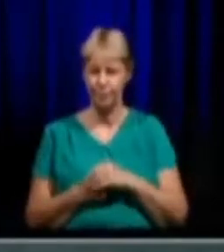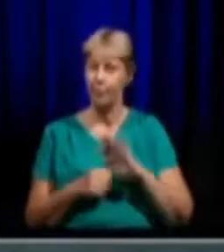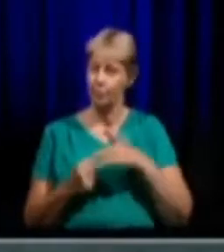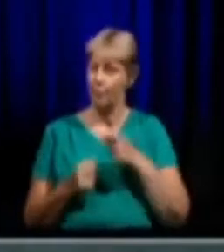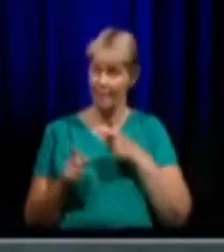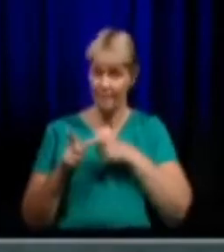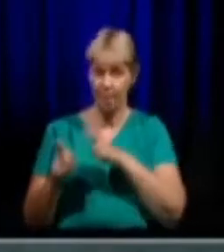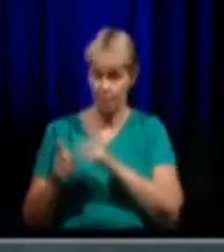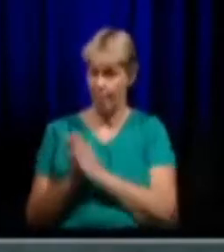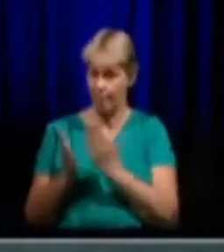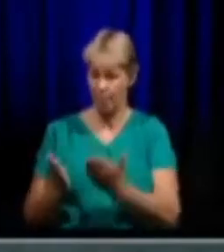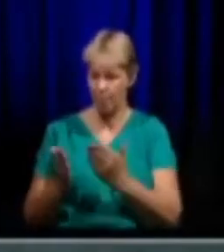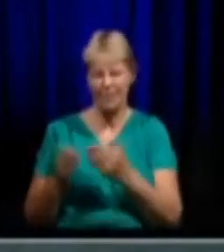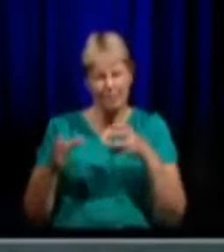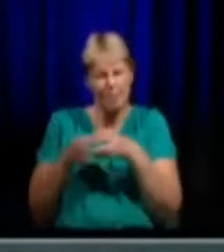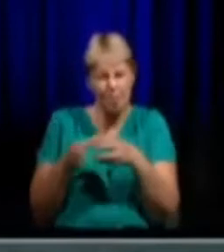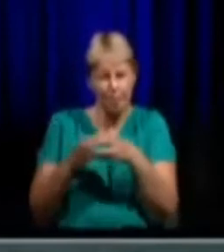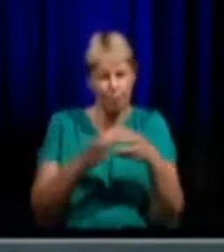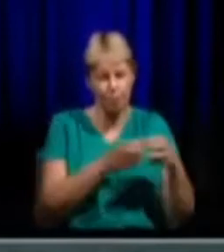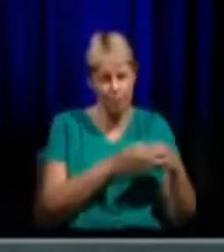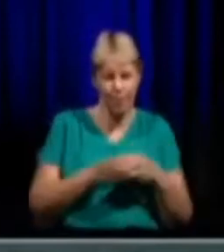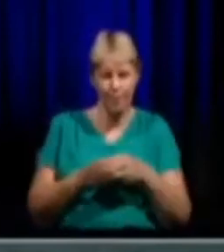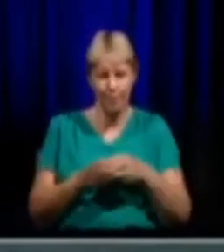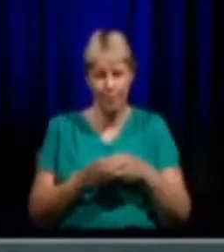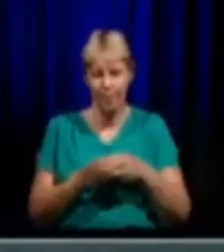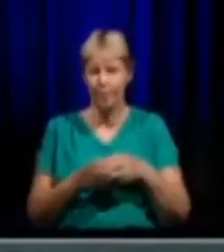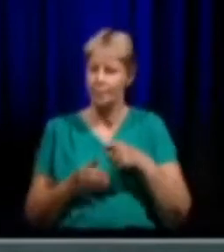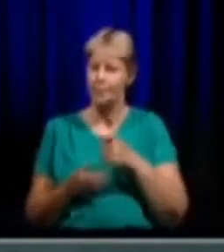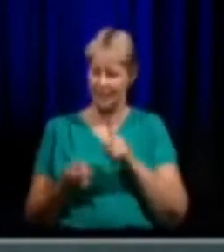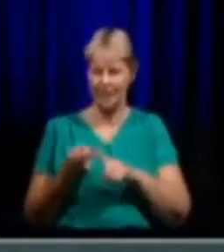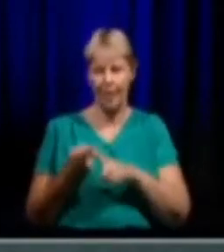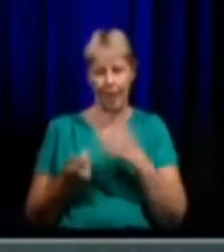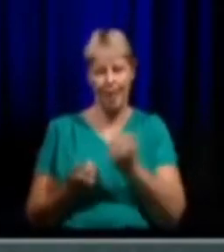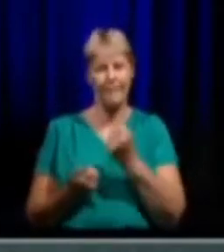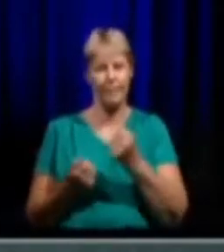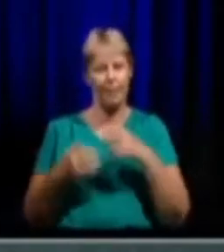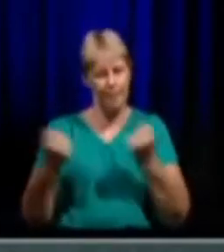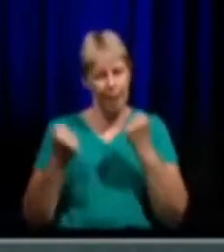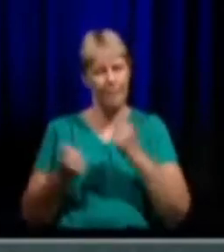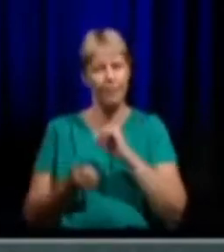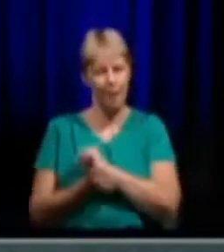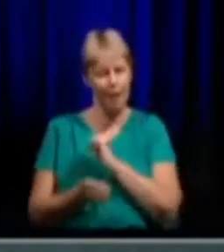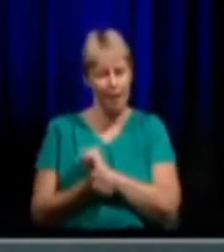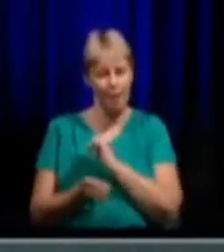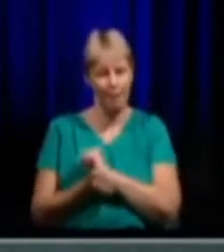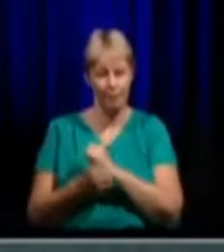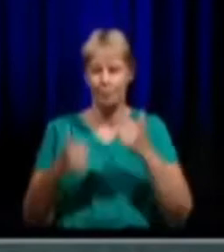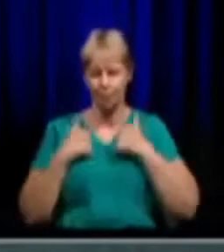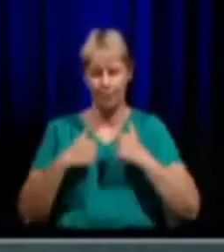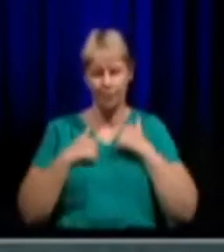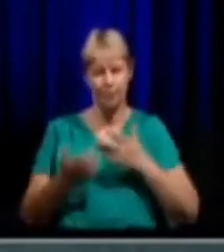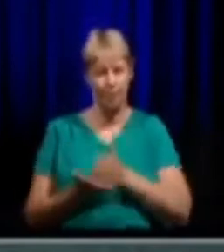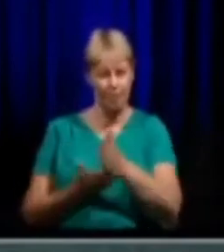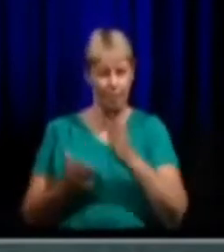but even if you haven't, these messages are still relevant on their own. They're powerful. You can take stuff from them and put it into practice during your